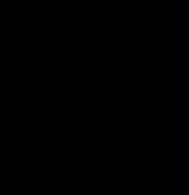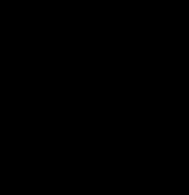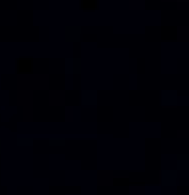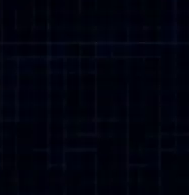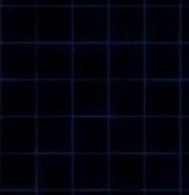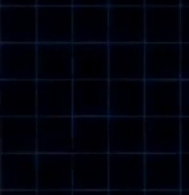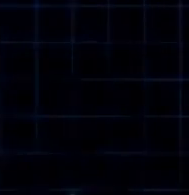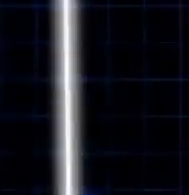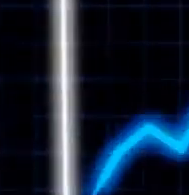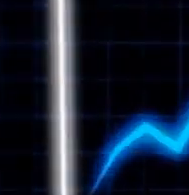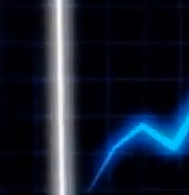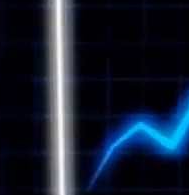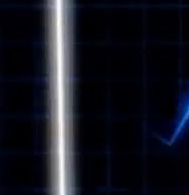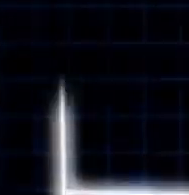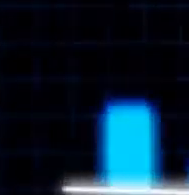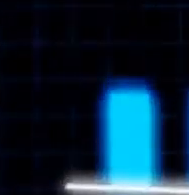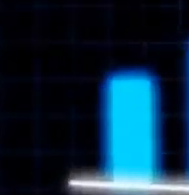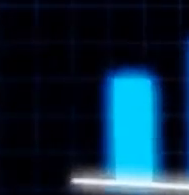ibiti.